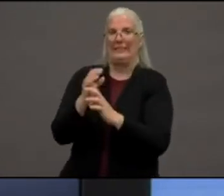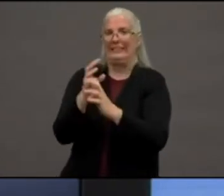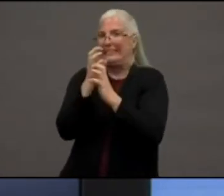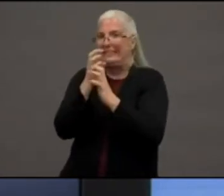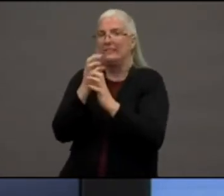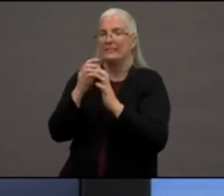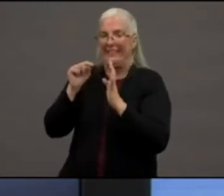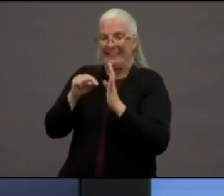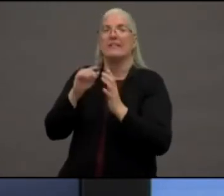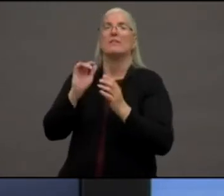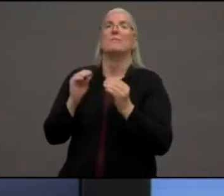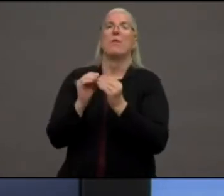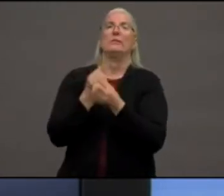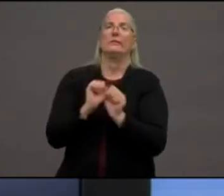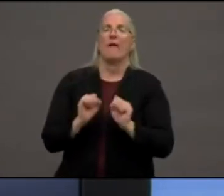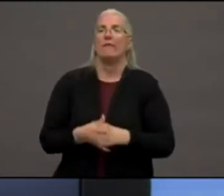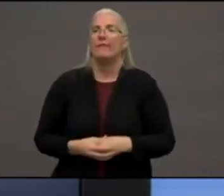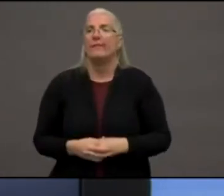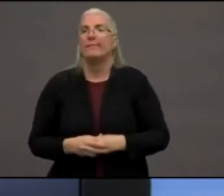at the